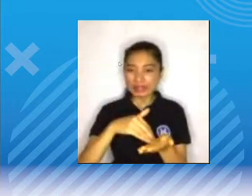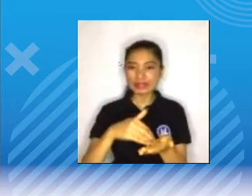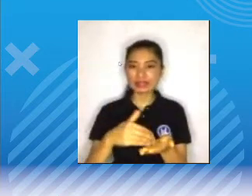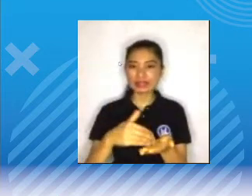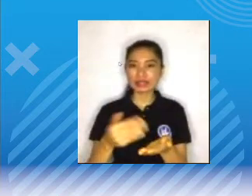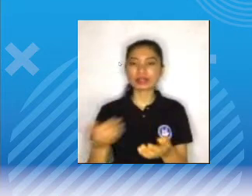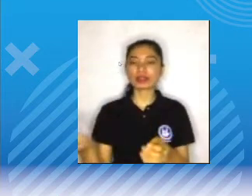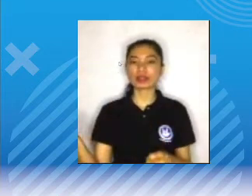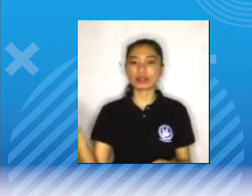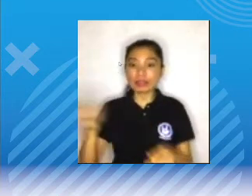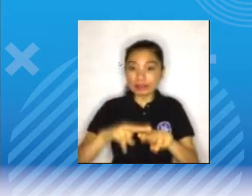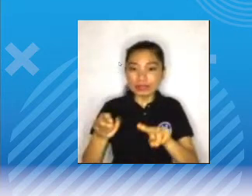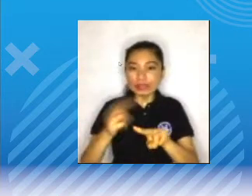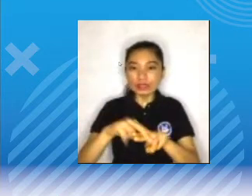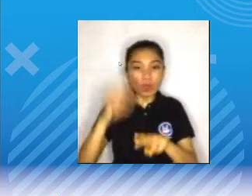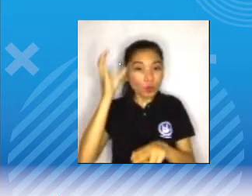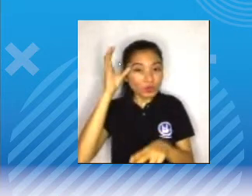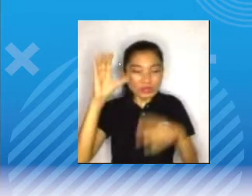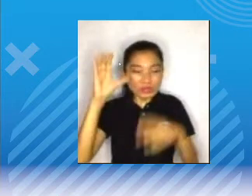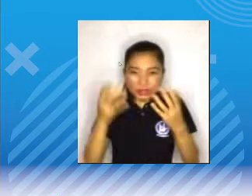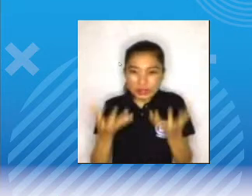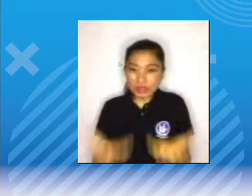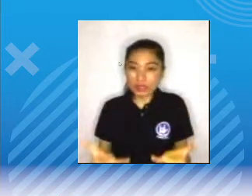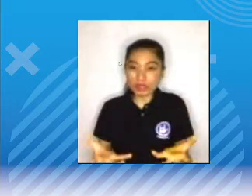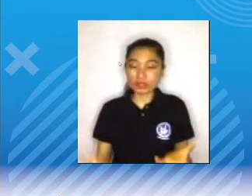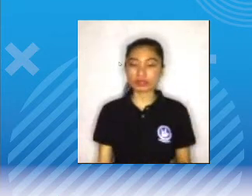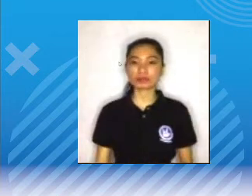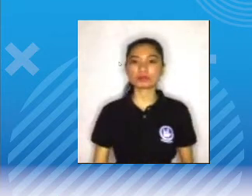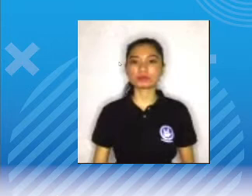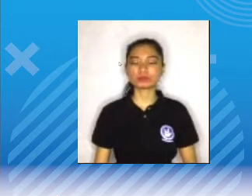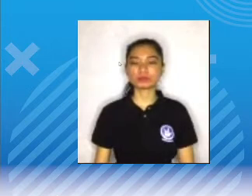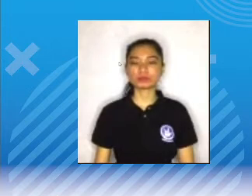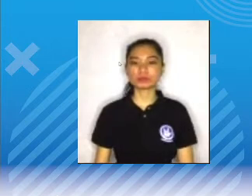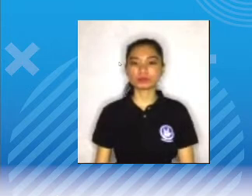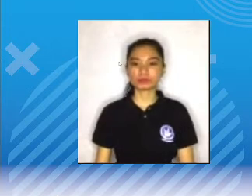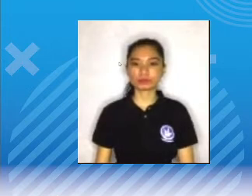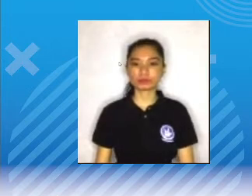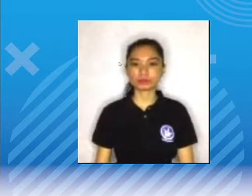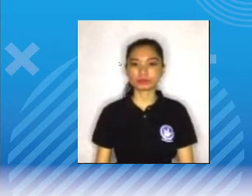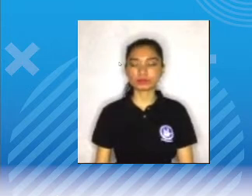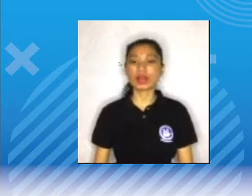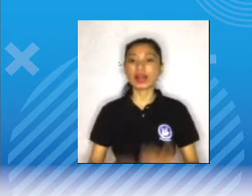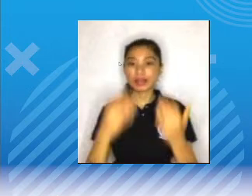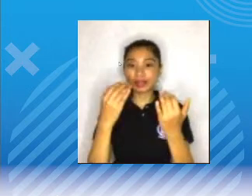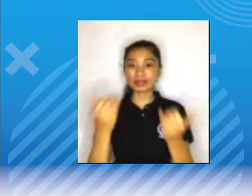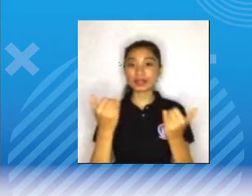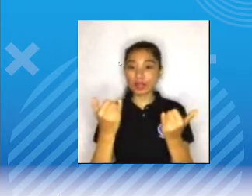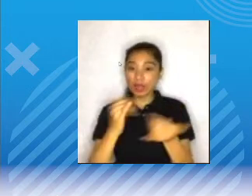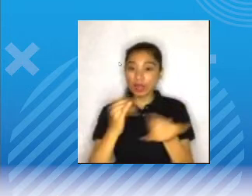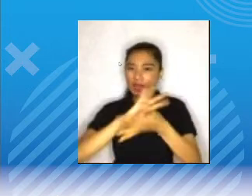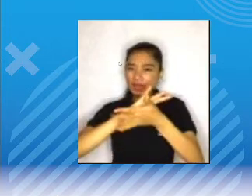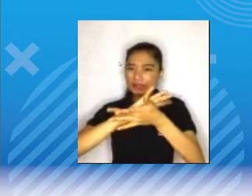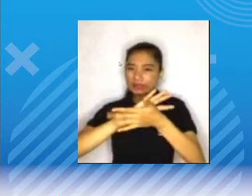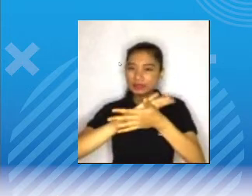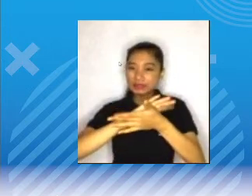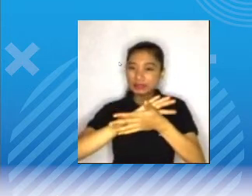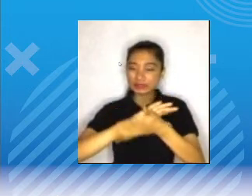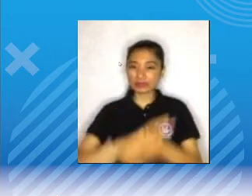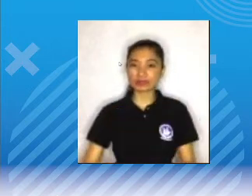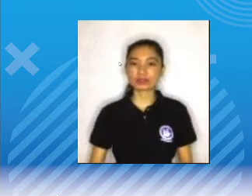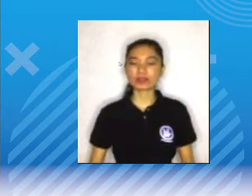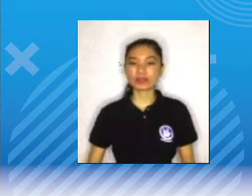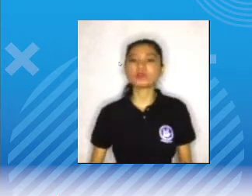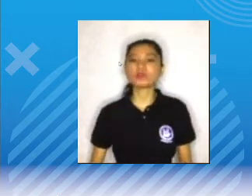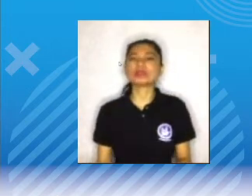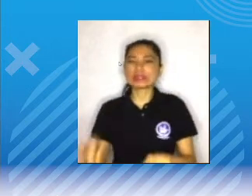Okay, another aspect about this crisis that makes it extra stressful for us